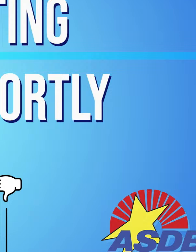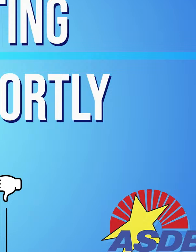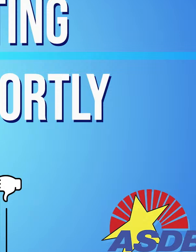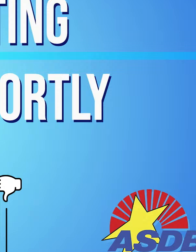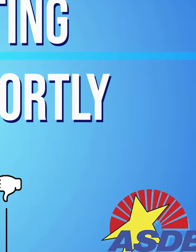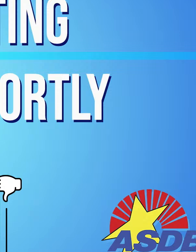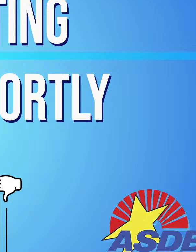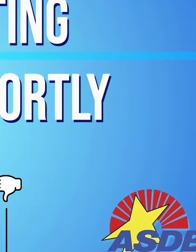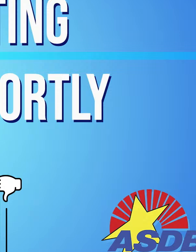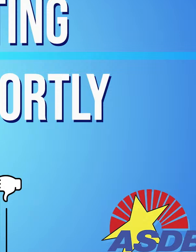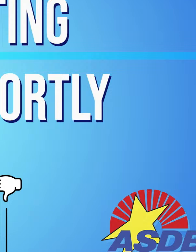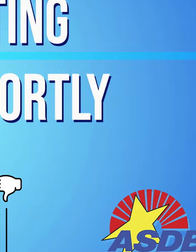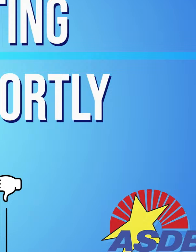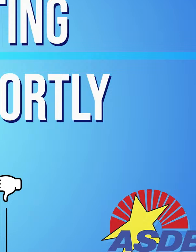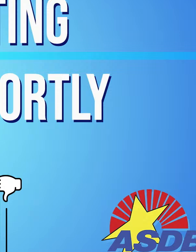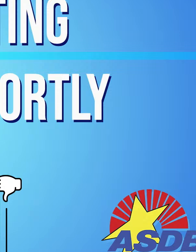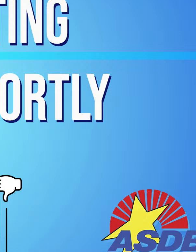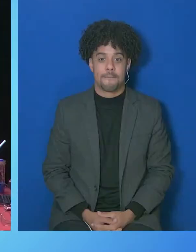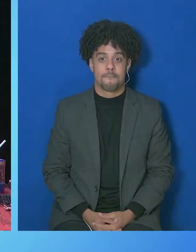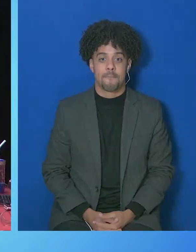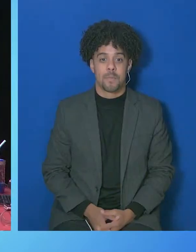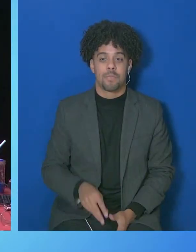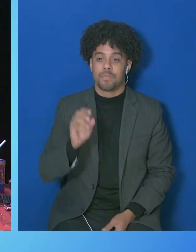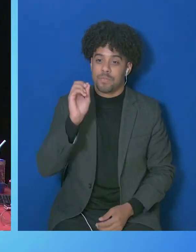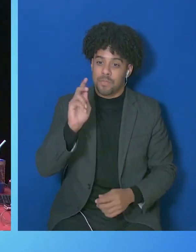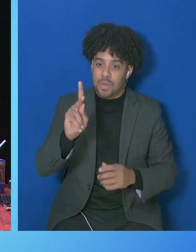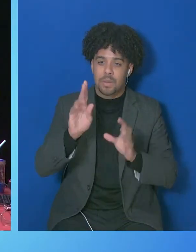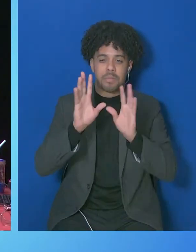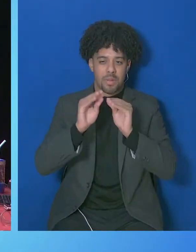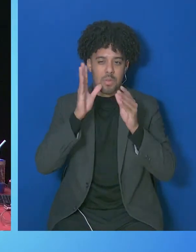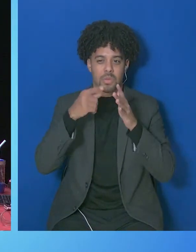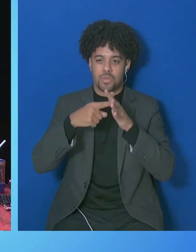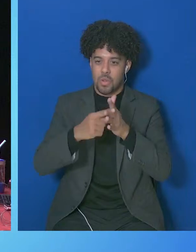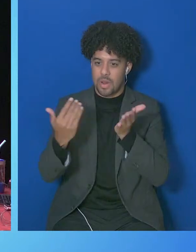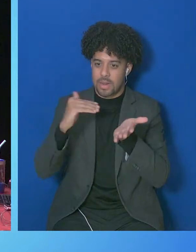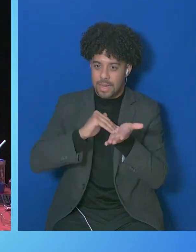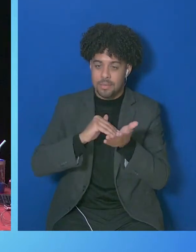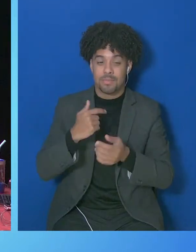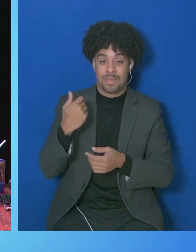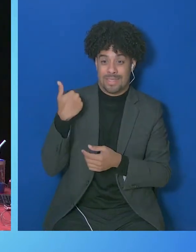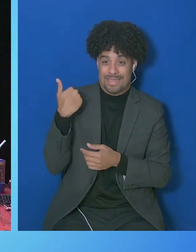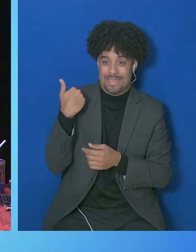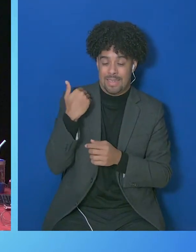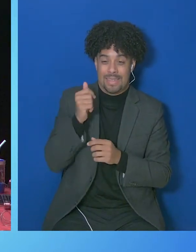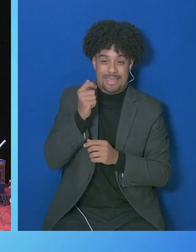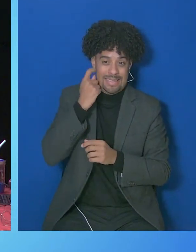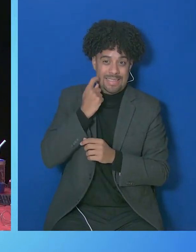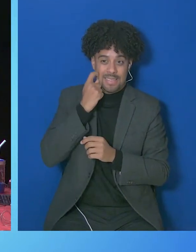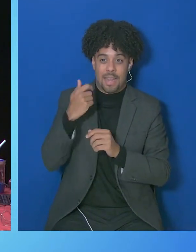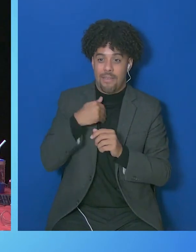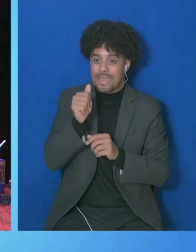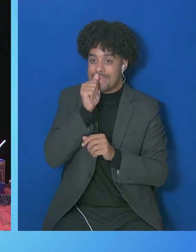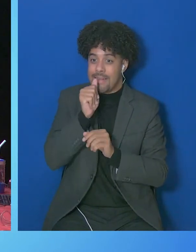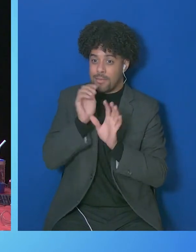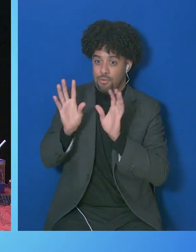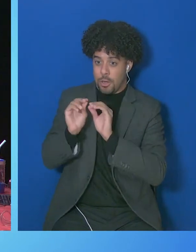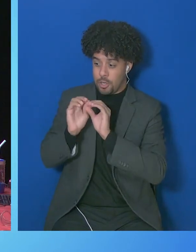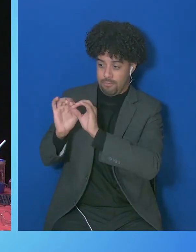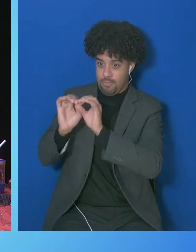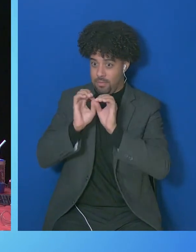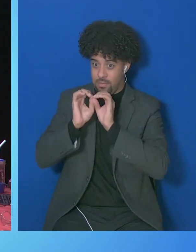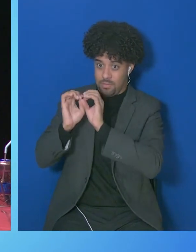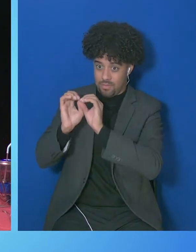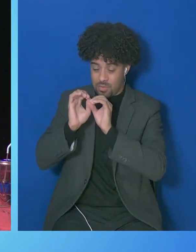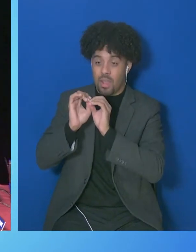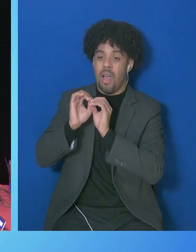would like to make a motion to direct Annette and Maria to